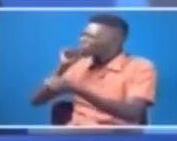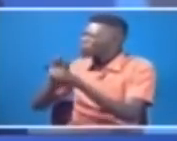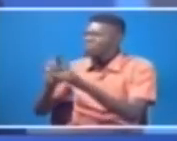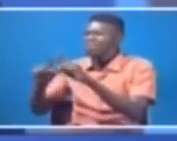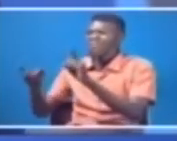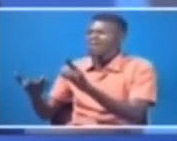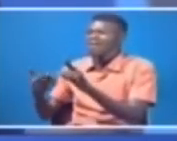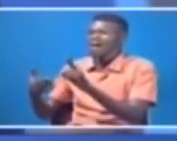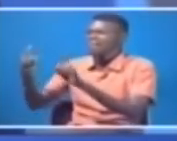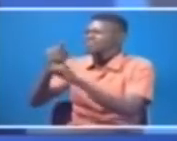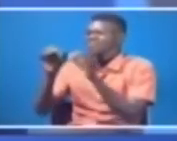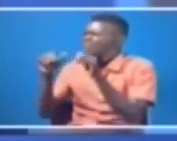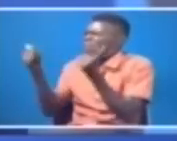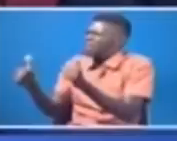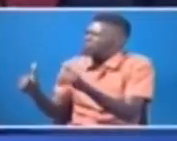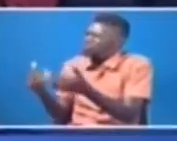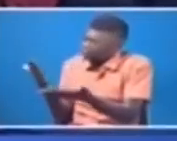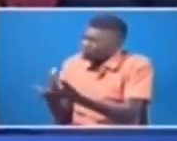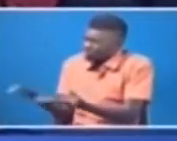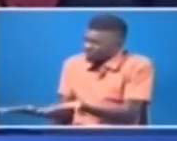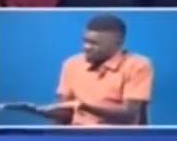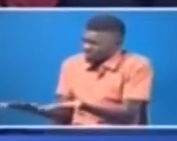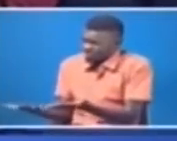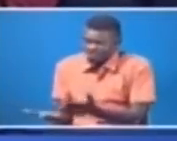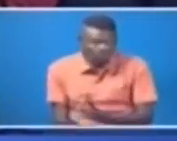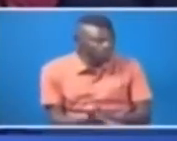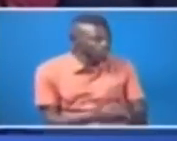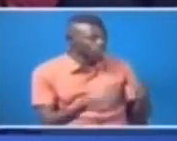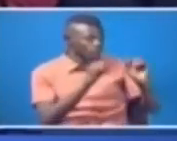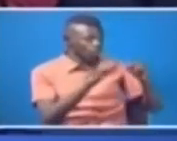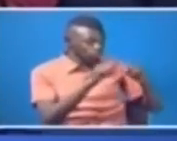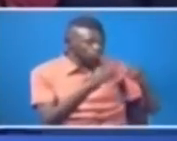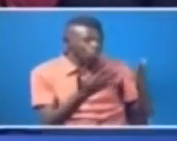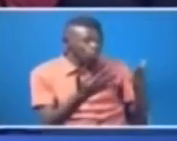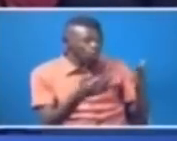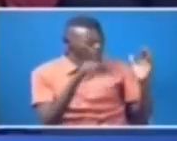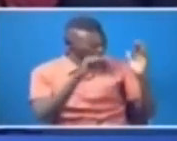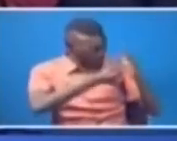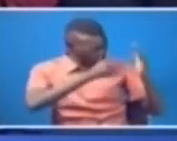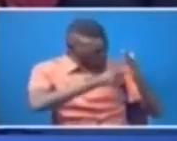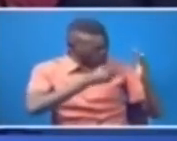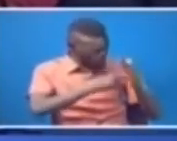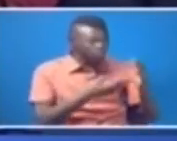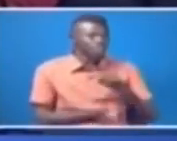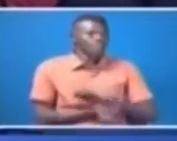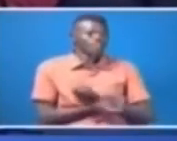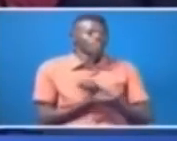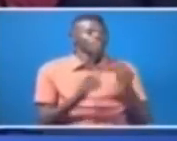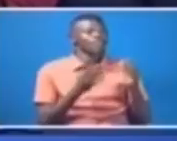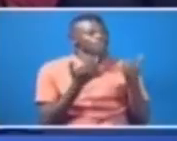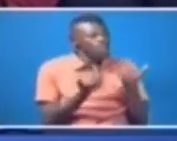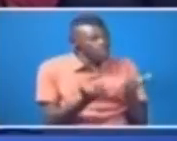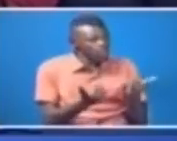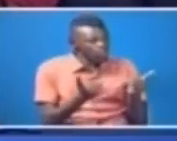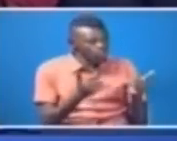been kept. Those are also realities, aren't they? And I think we can debate them point by point. What I would like to do, particularly